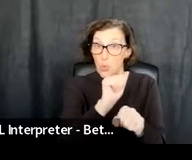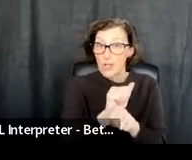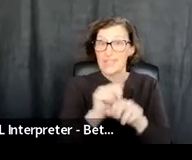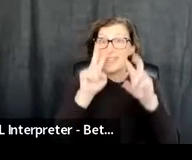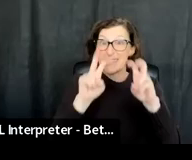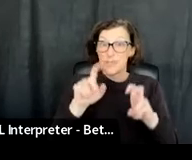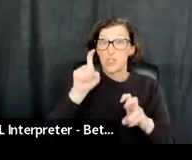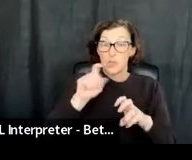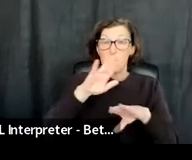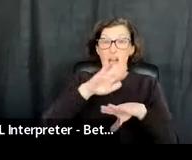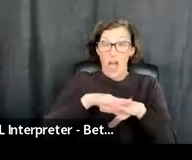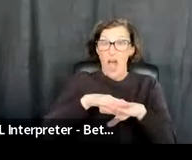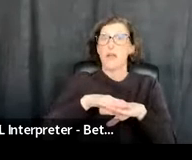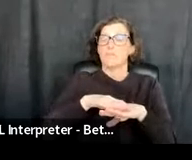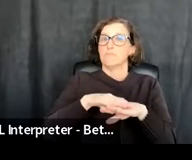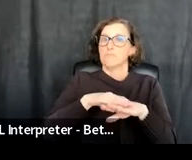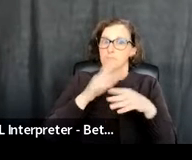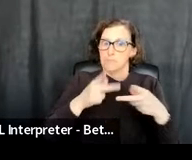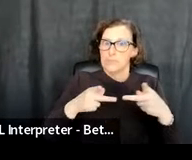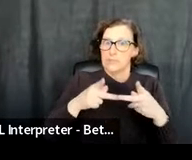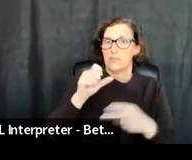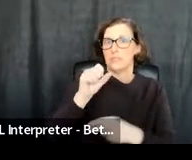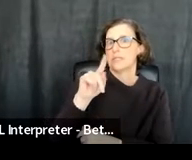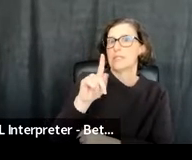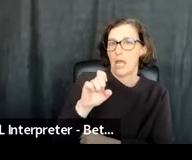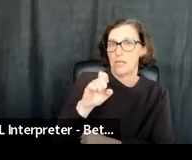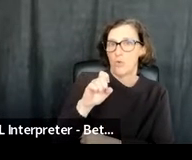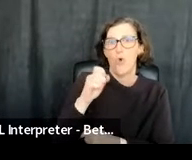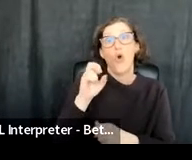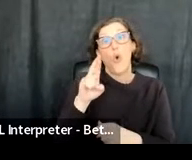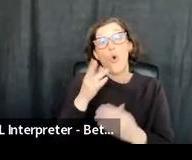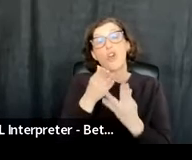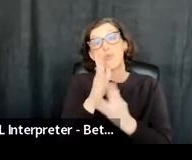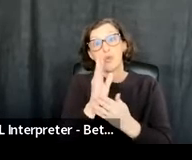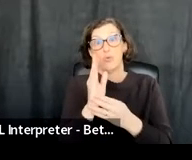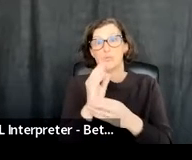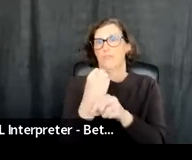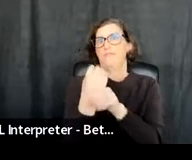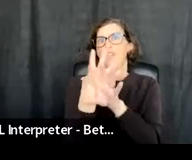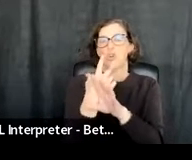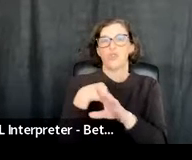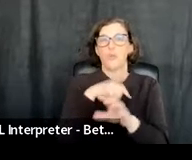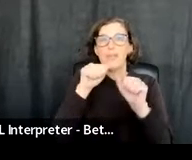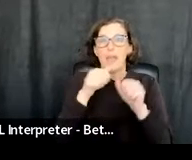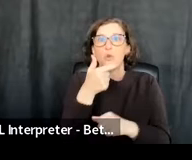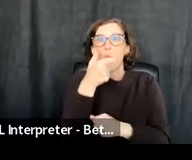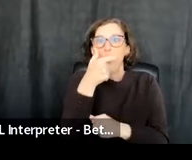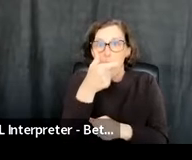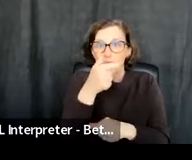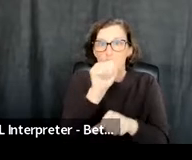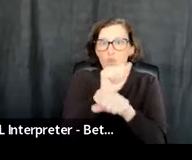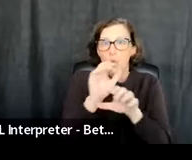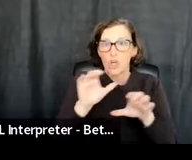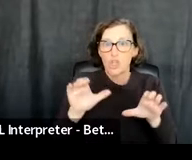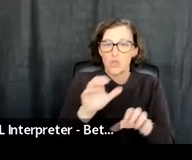site or with a video capability where we can actually observe the employee doing the tasks. And sometimes,